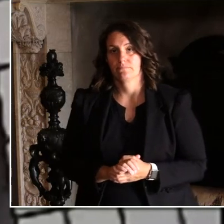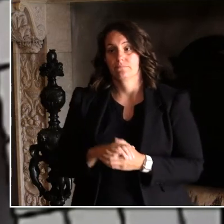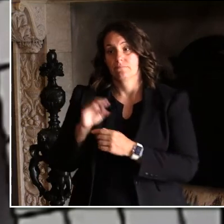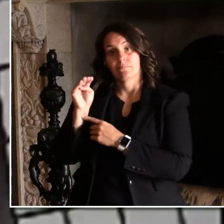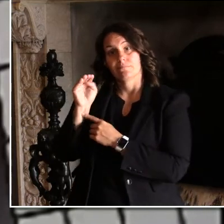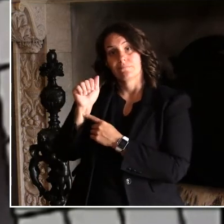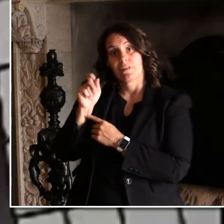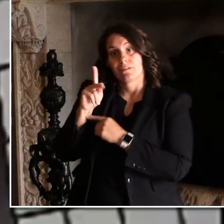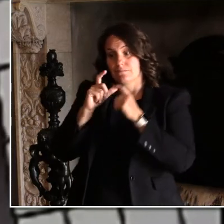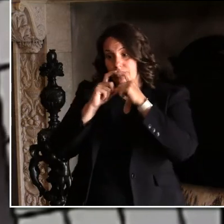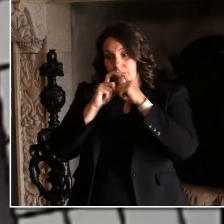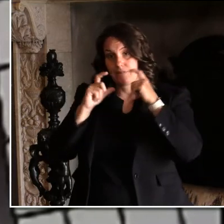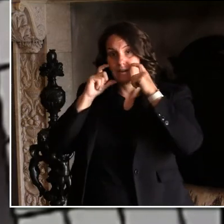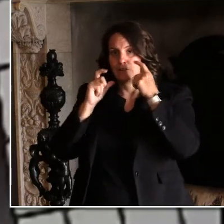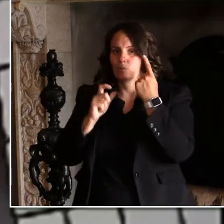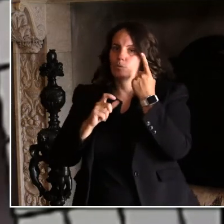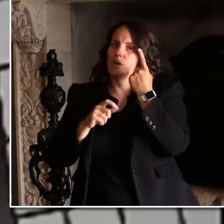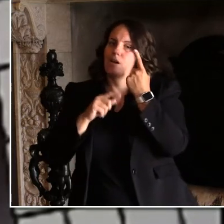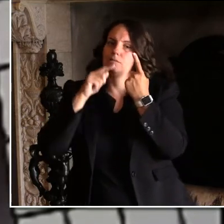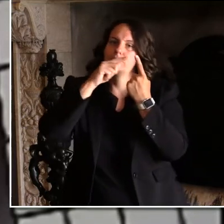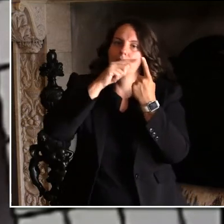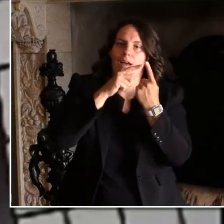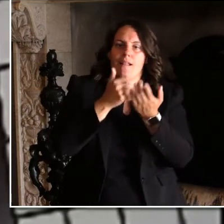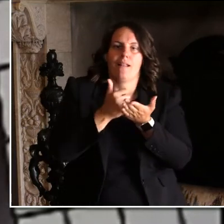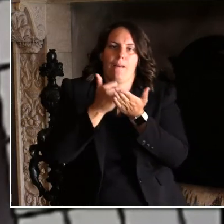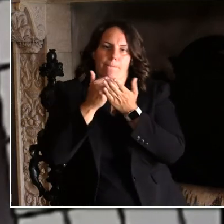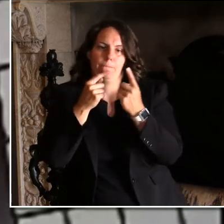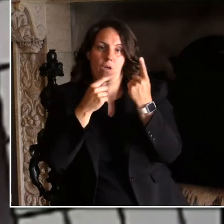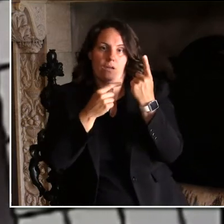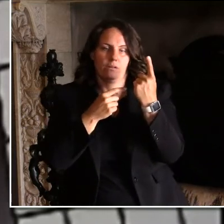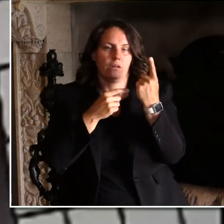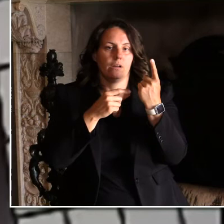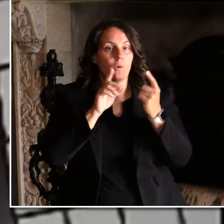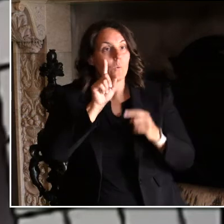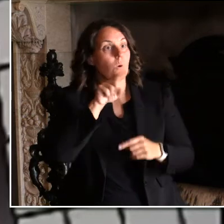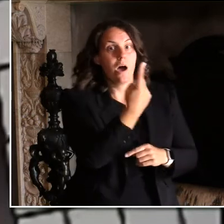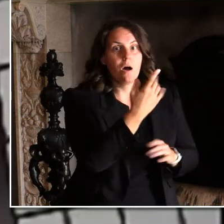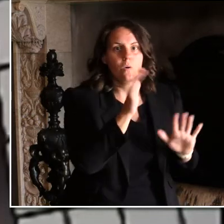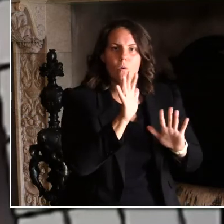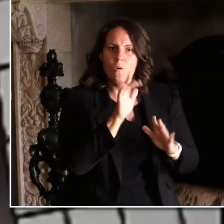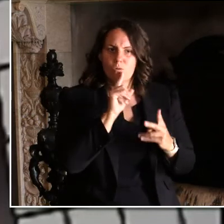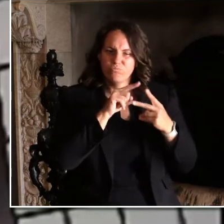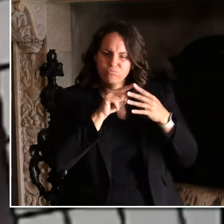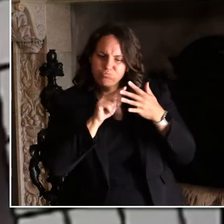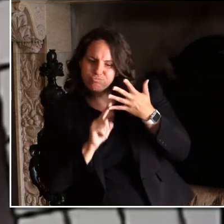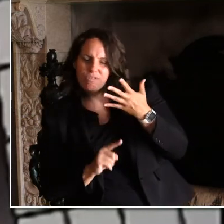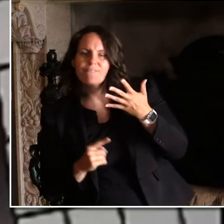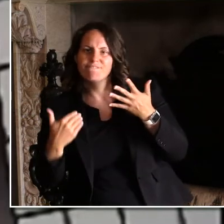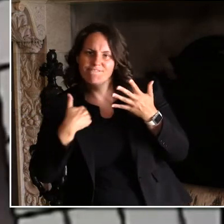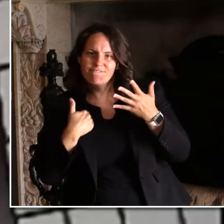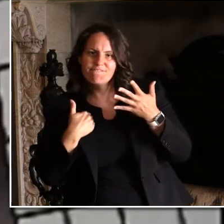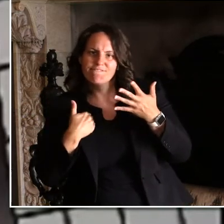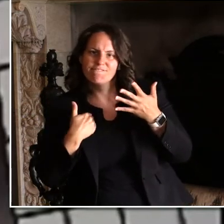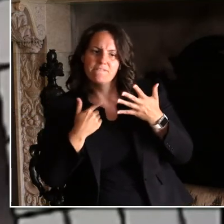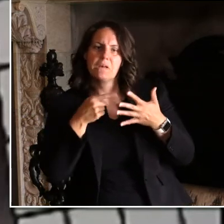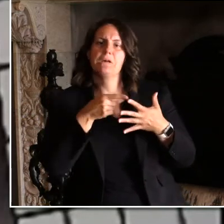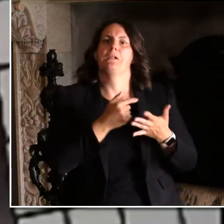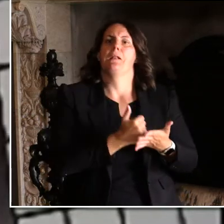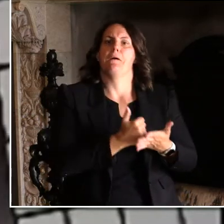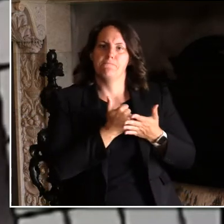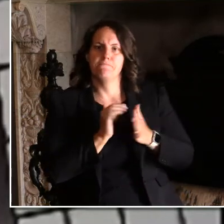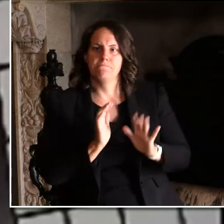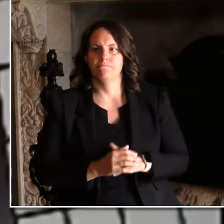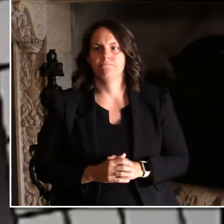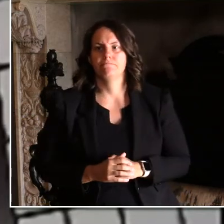And in terms of the policing part of it, I think that what we would say is that we just want individuals